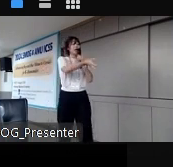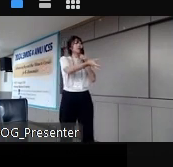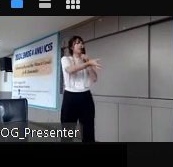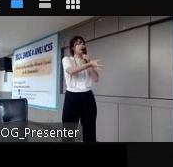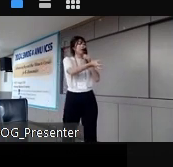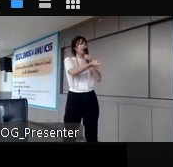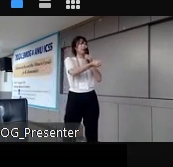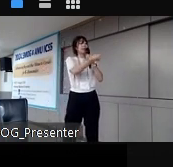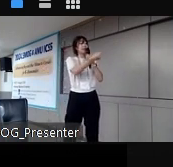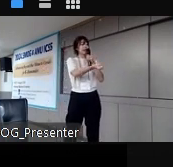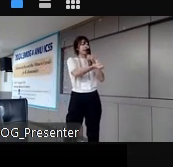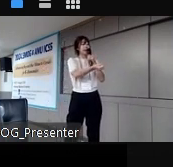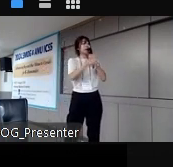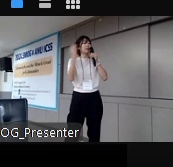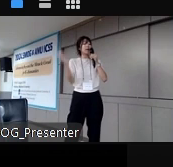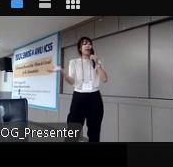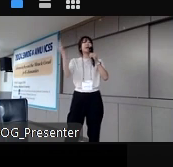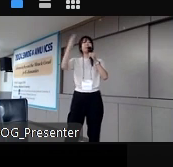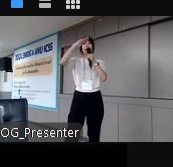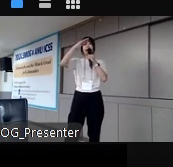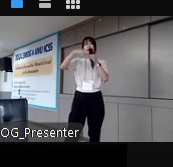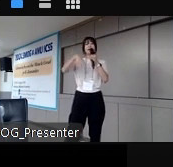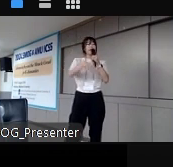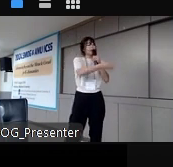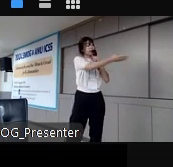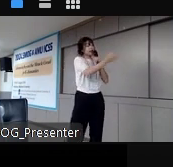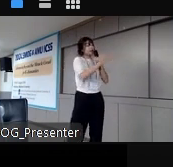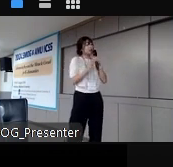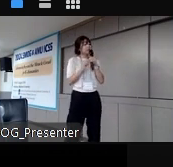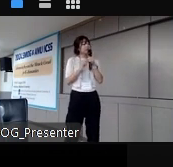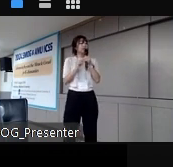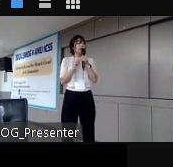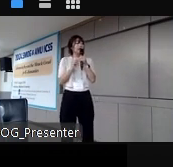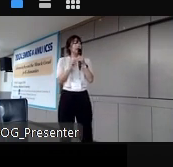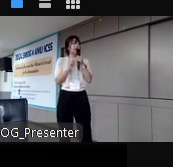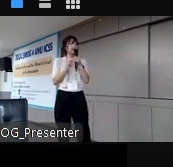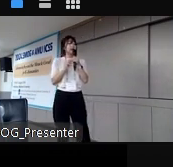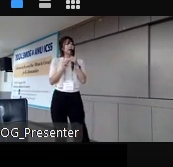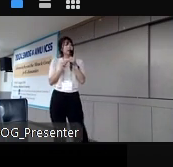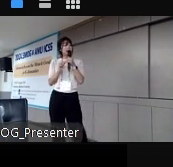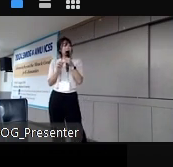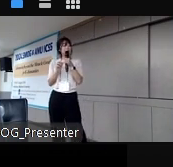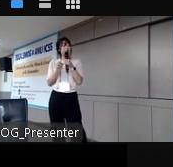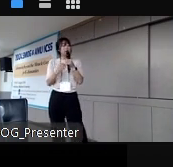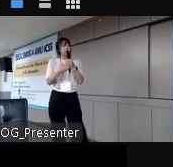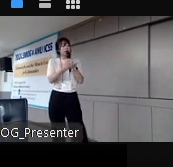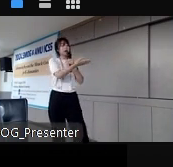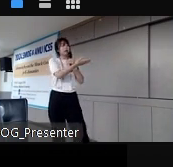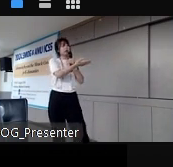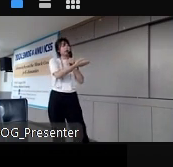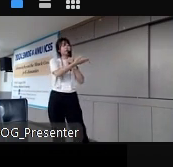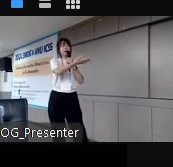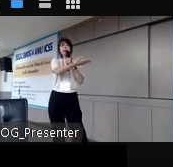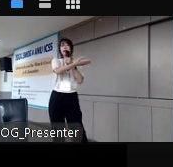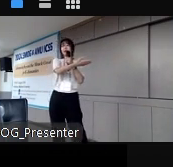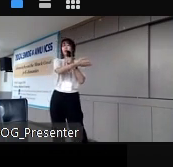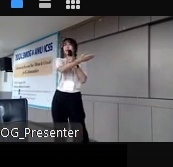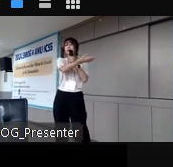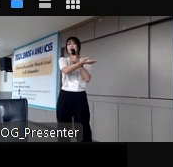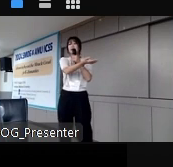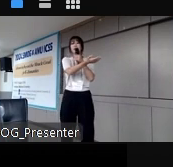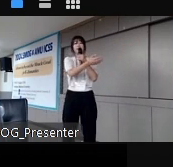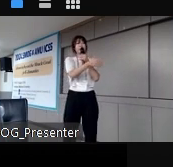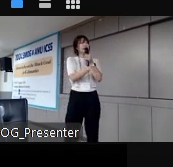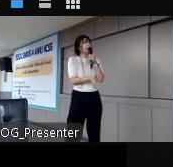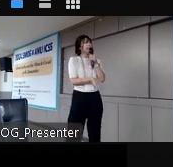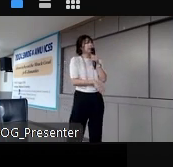and a spoken element as its second argument and combine it. And specifically, I argue that across languages, demonstratives play that role as a